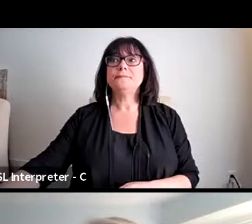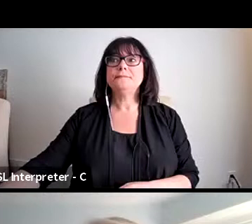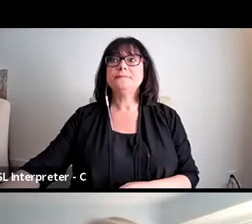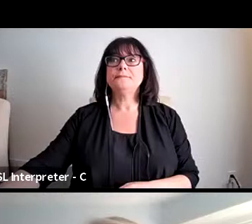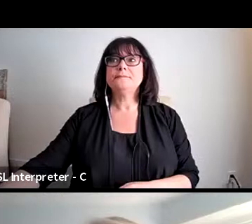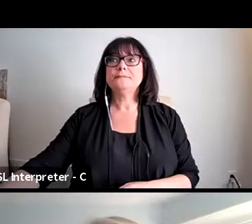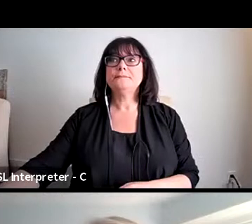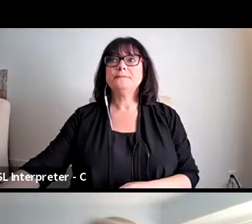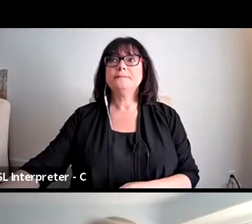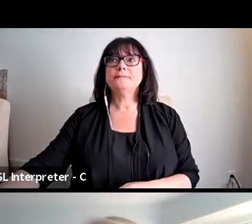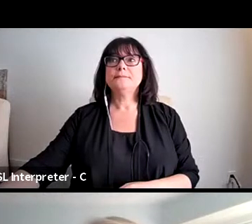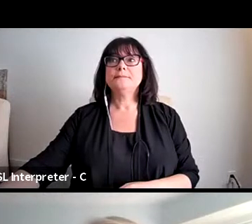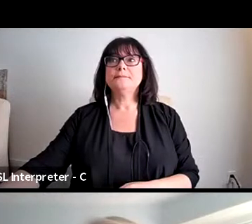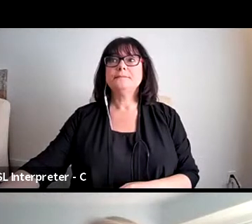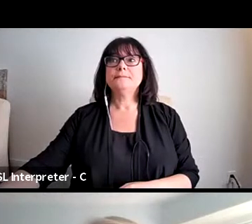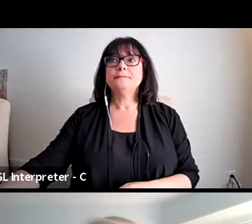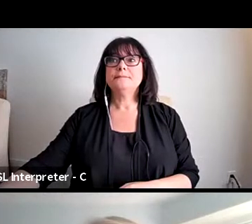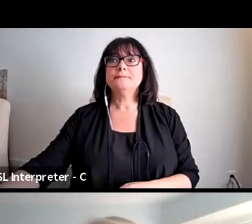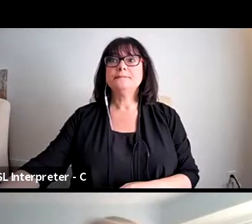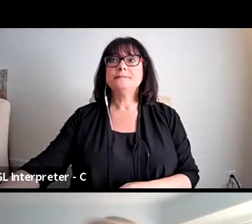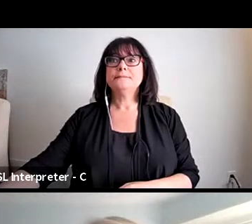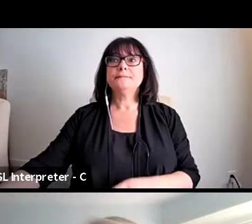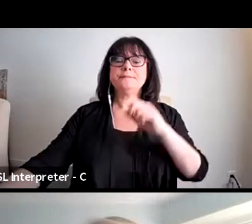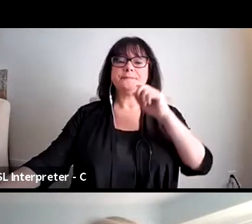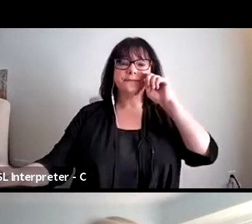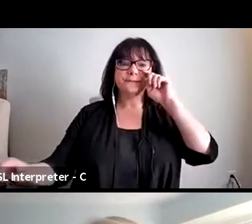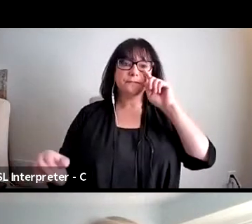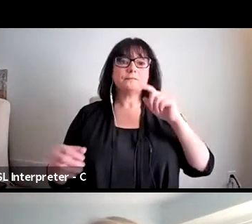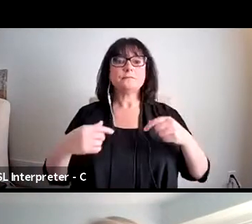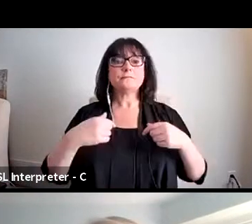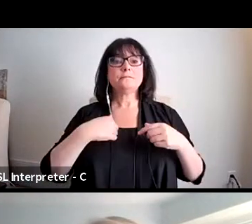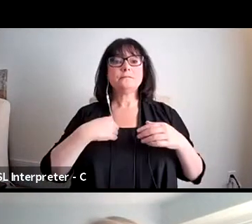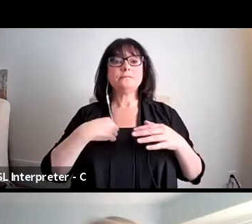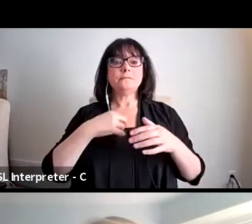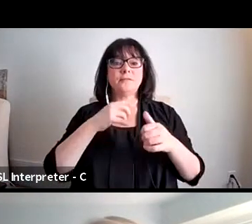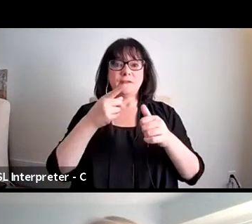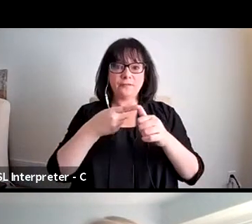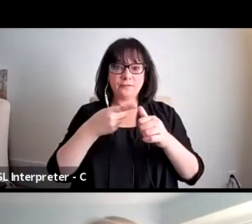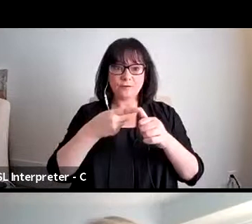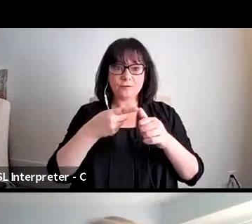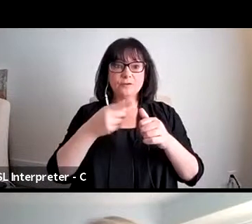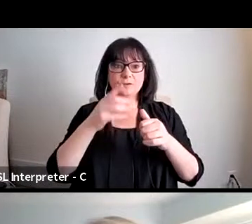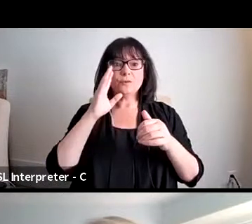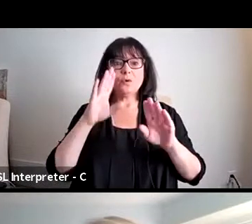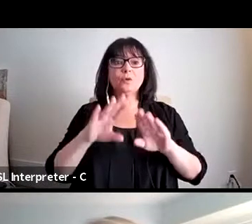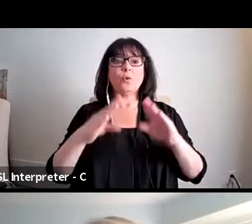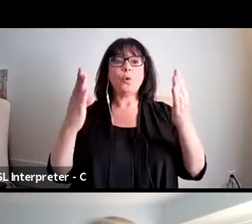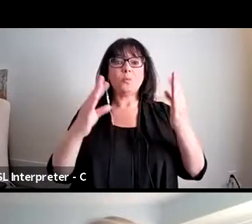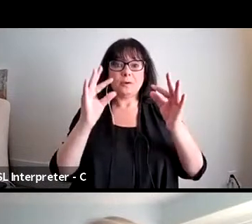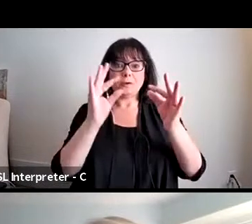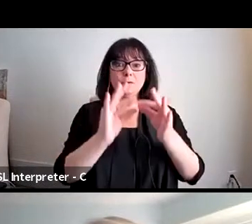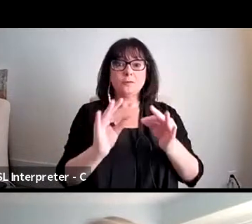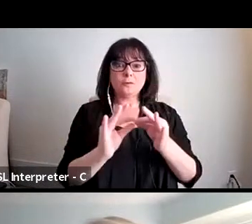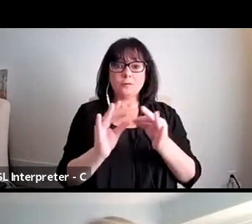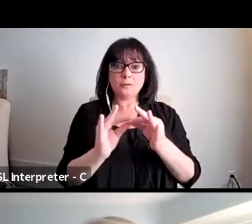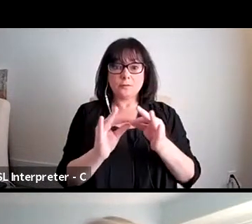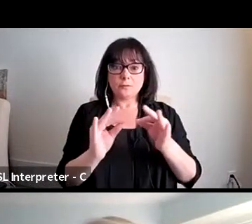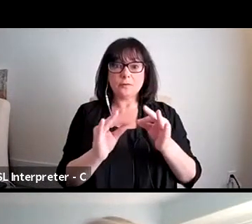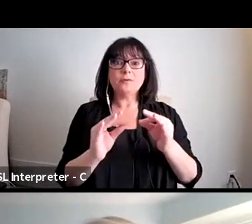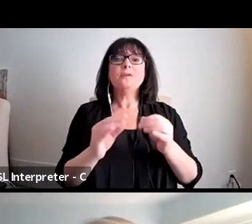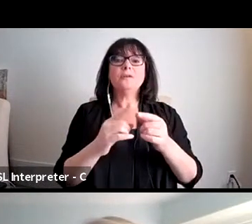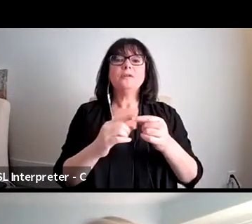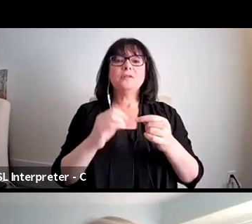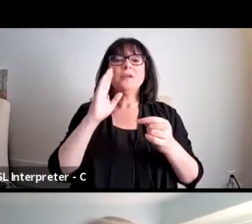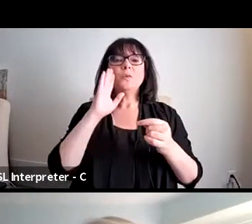After a few preliminary remarks from me, we'll all be available to answer any questions that you may have, and perhaps I'll